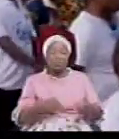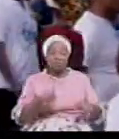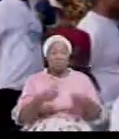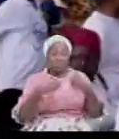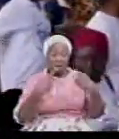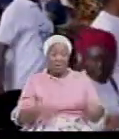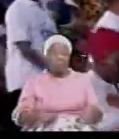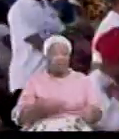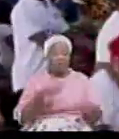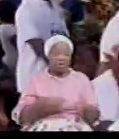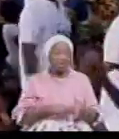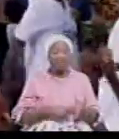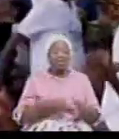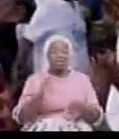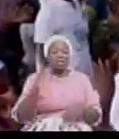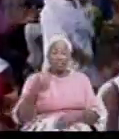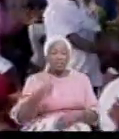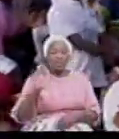GCK version.